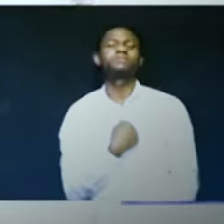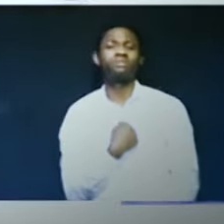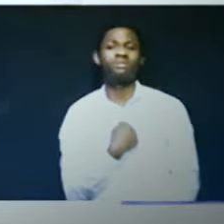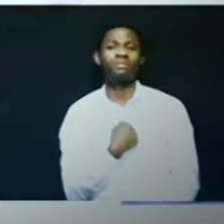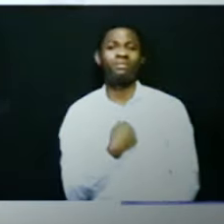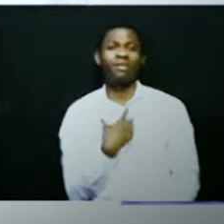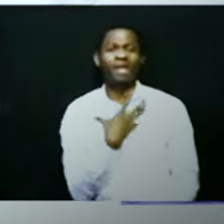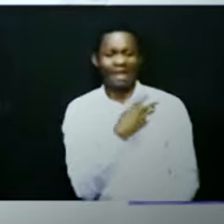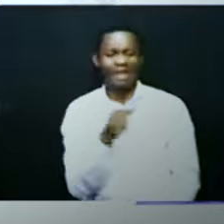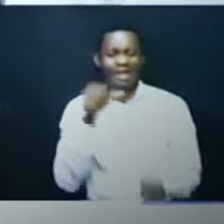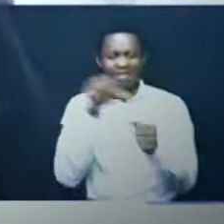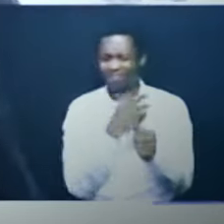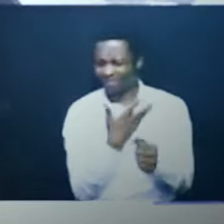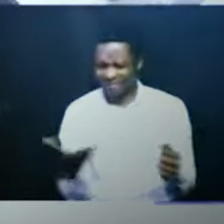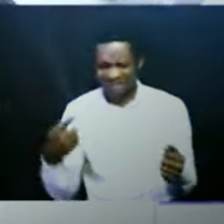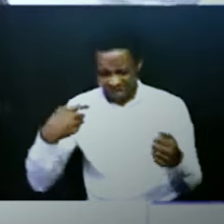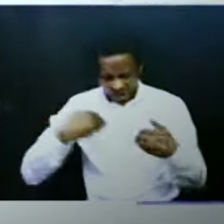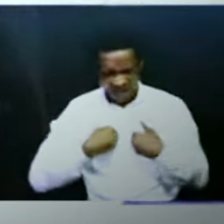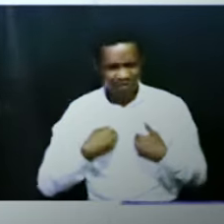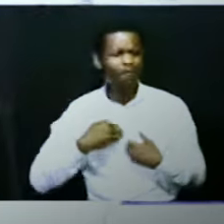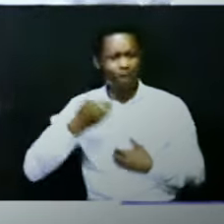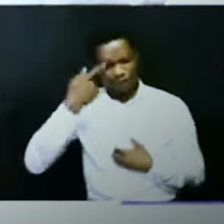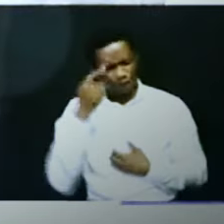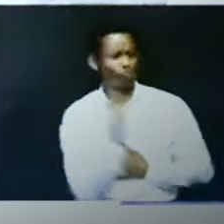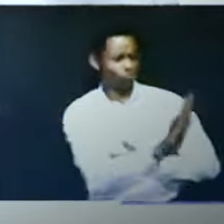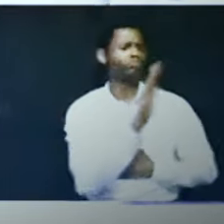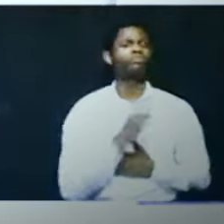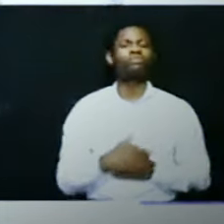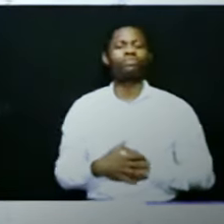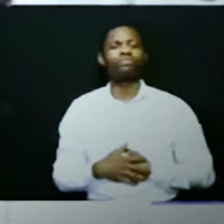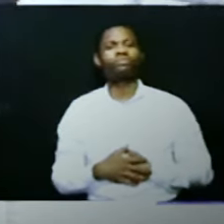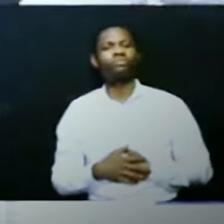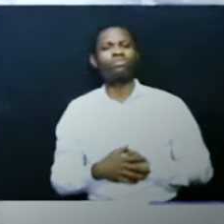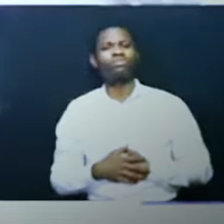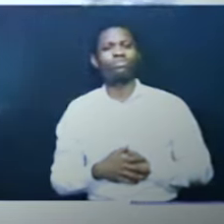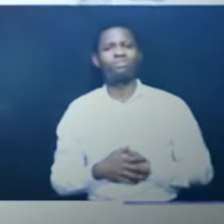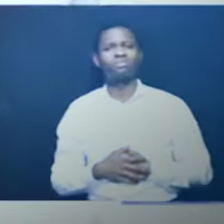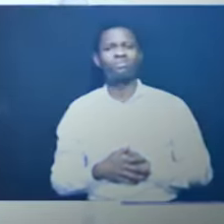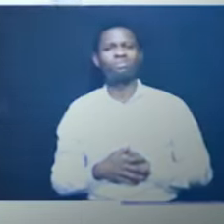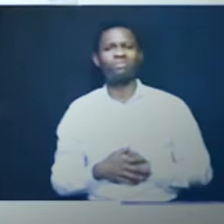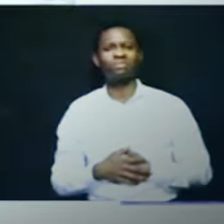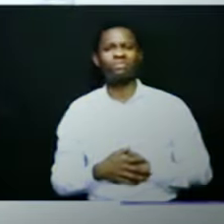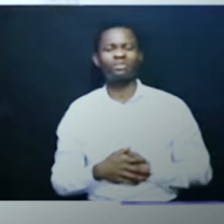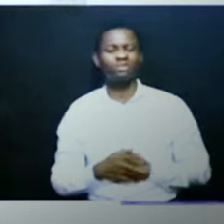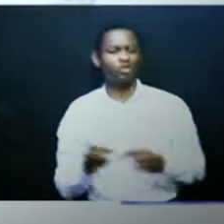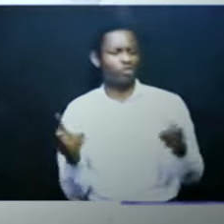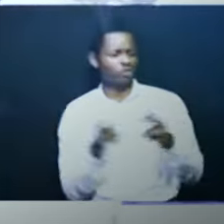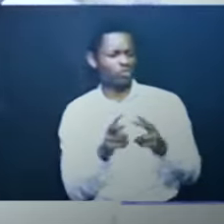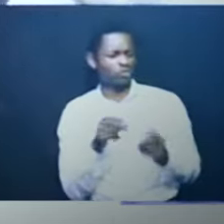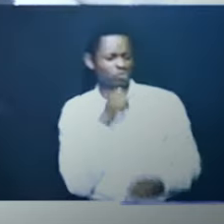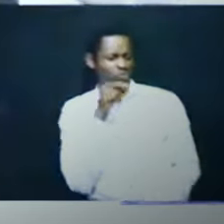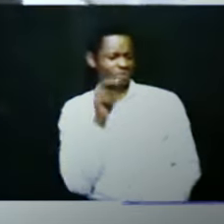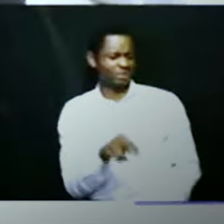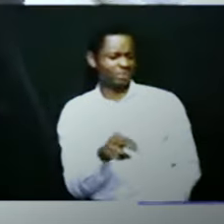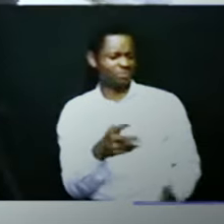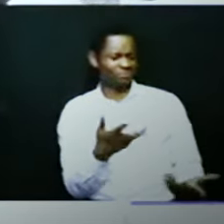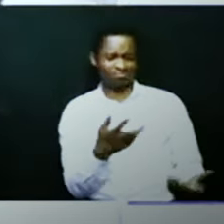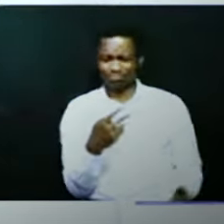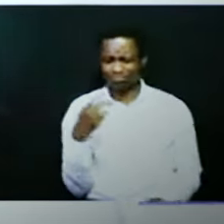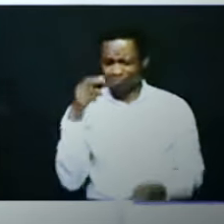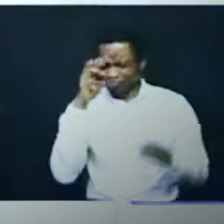And everything I have is yours. Na me wuny na ewo. So there's no need for you to be fuming